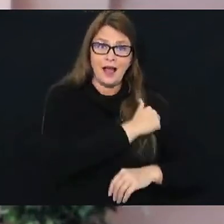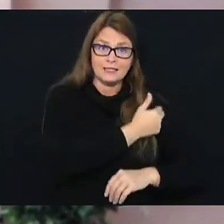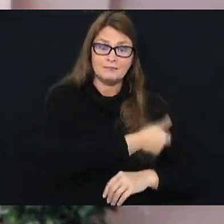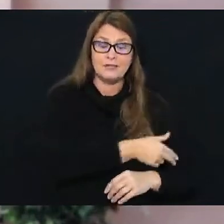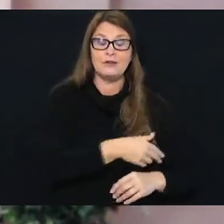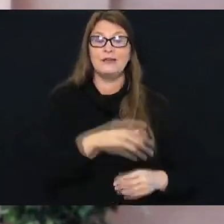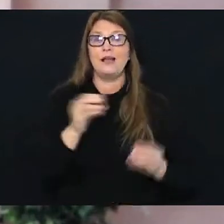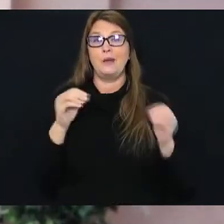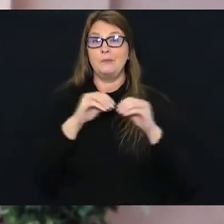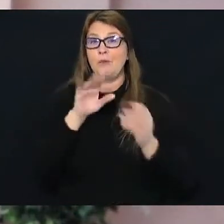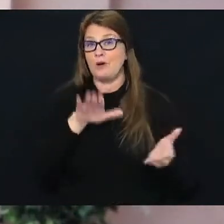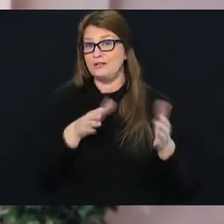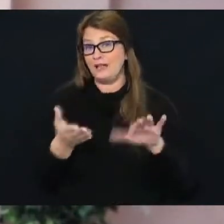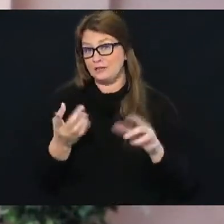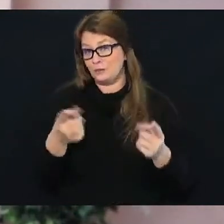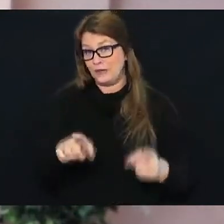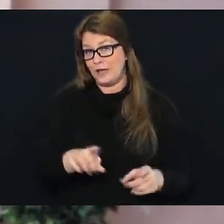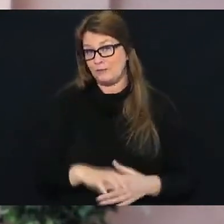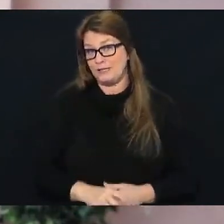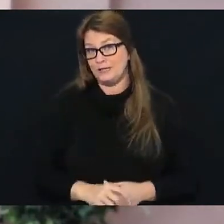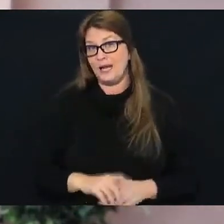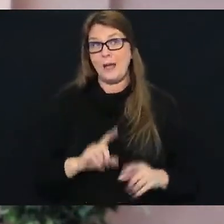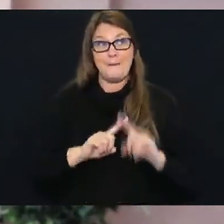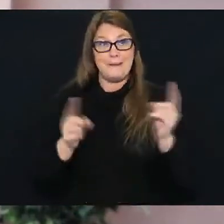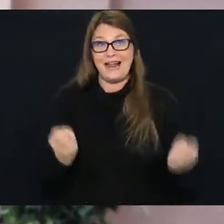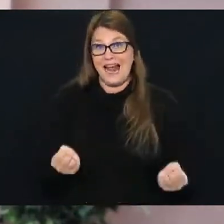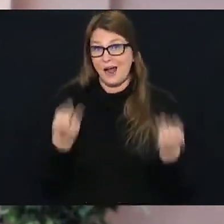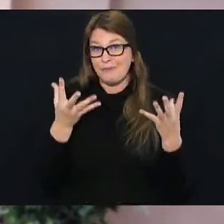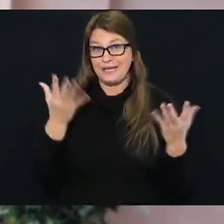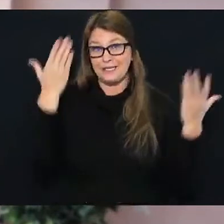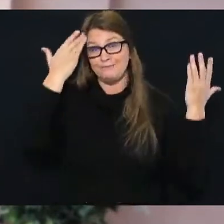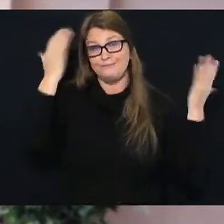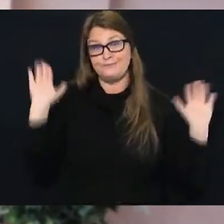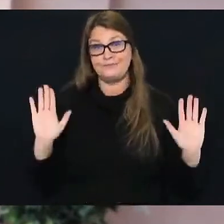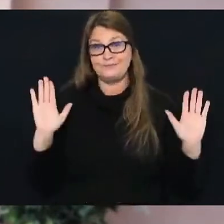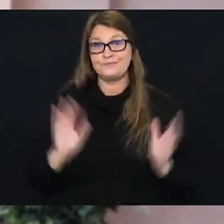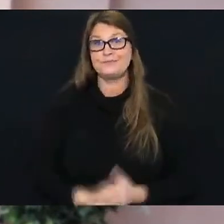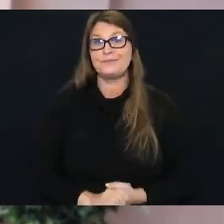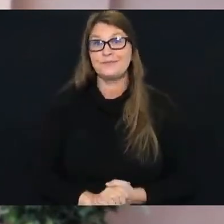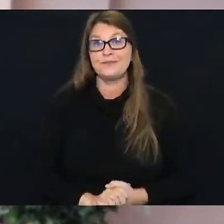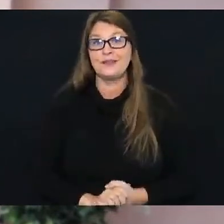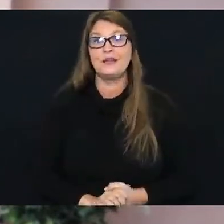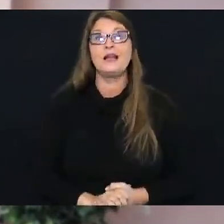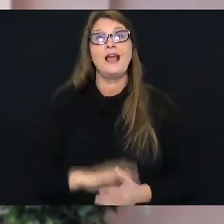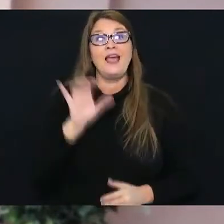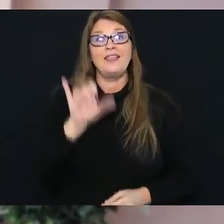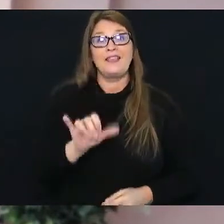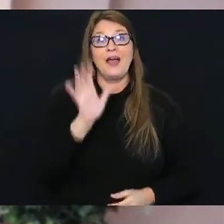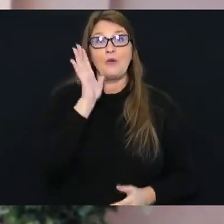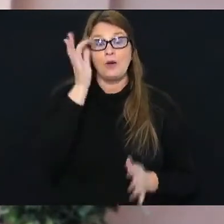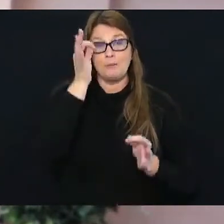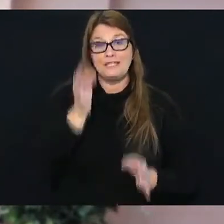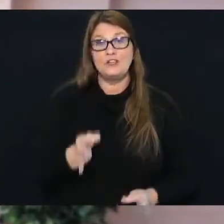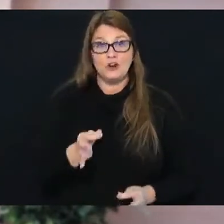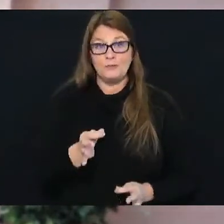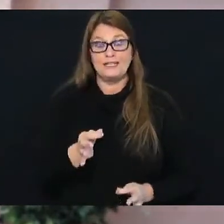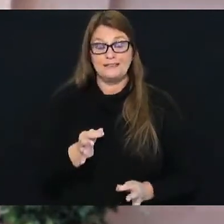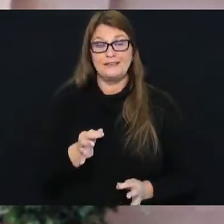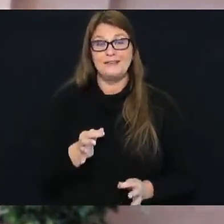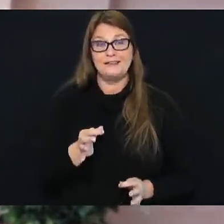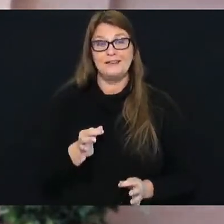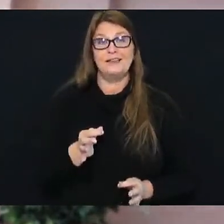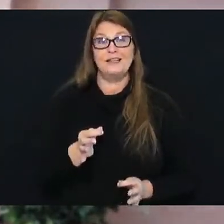deaths follow. The question is how many, and that is going to be determined by, one, how we